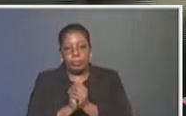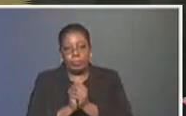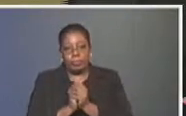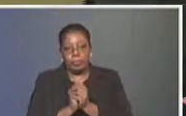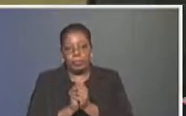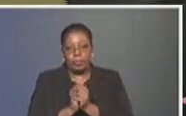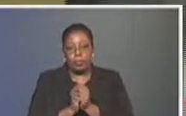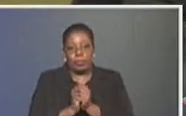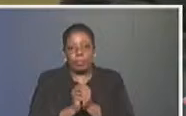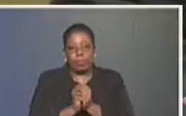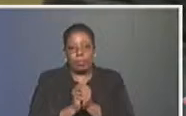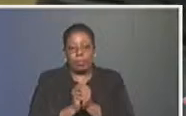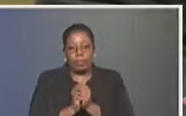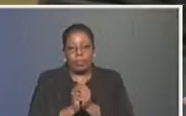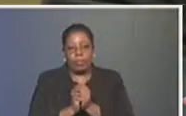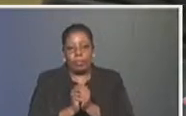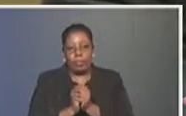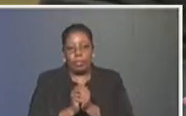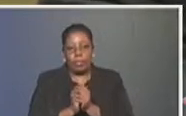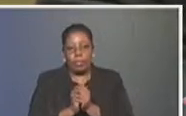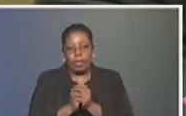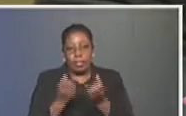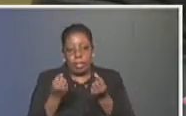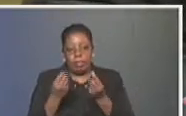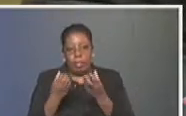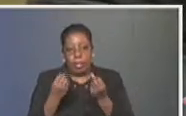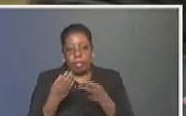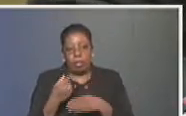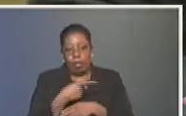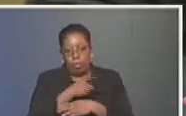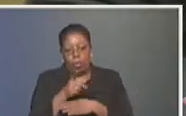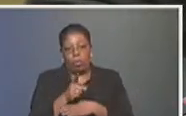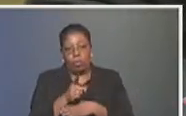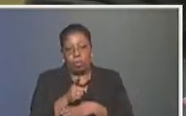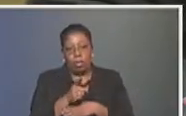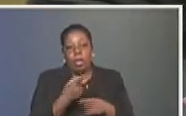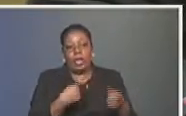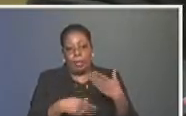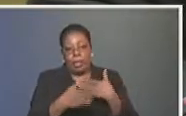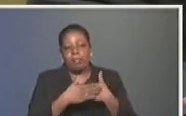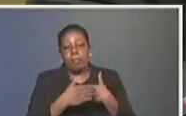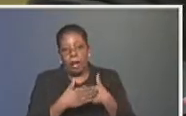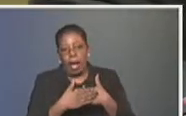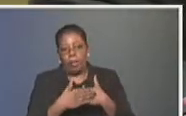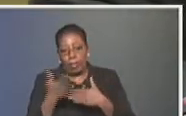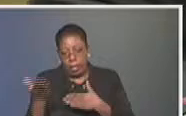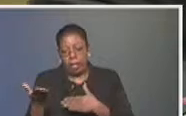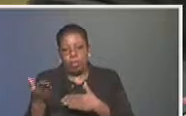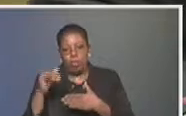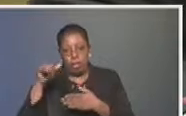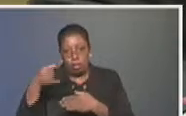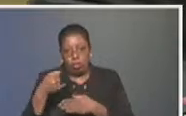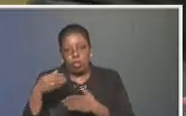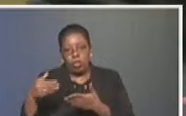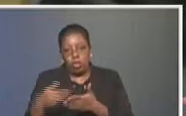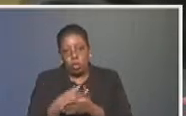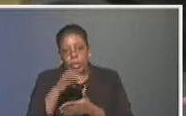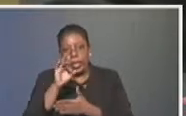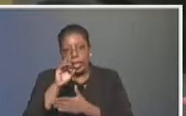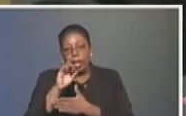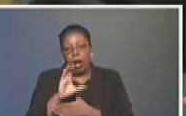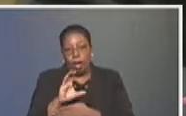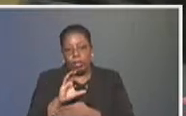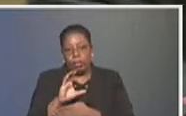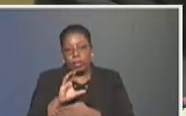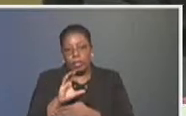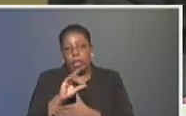of the number is our existing team that's coming back to us. So that then reduces new hires, but it's about 850 in total that